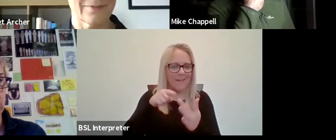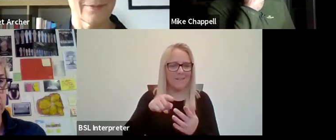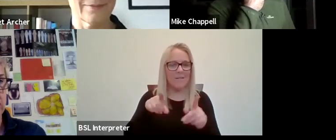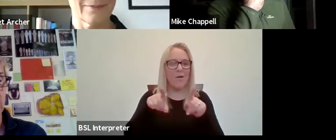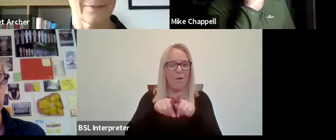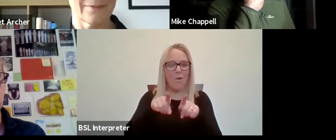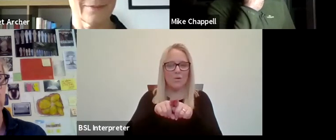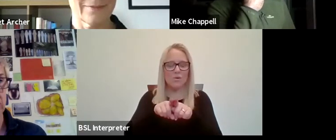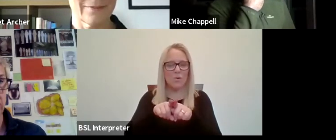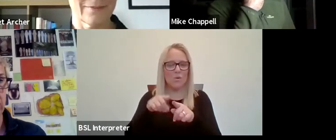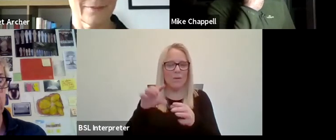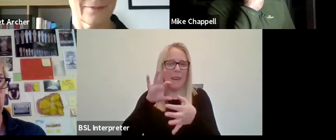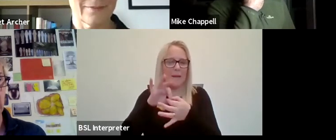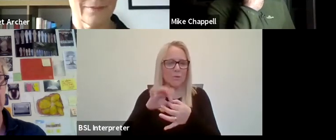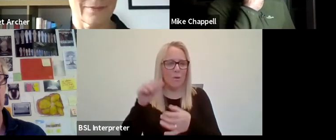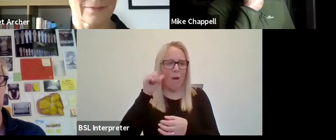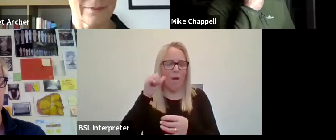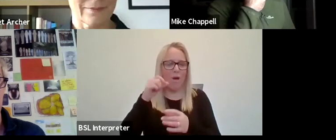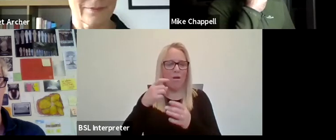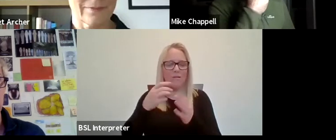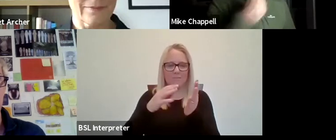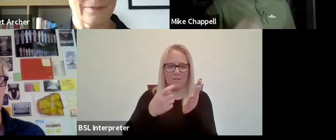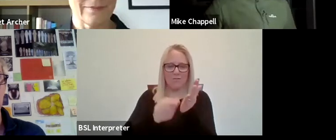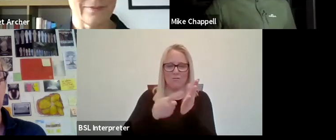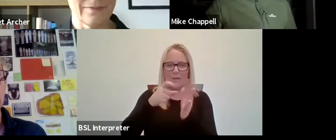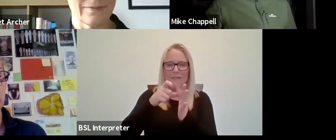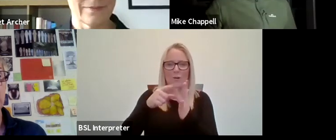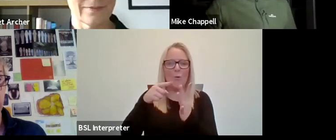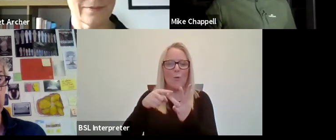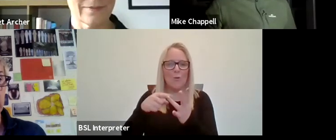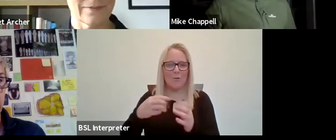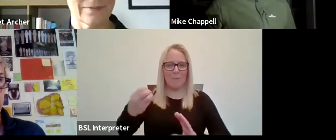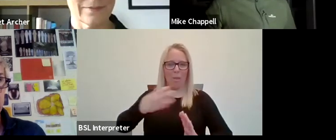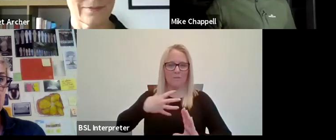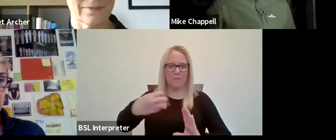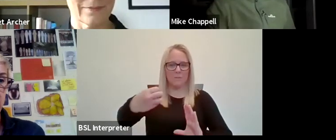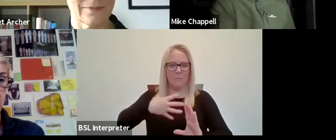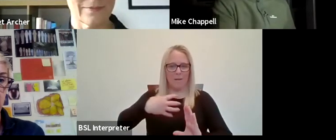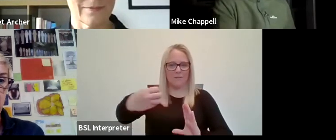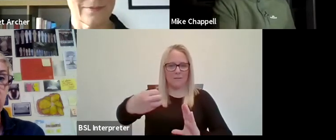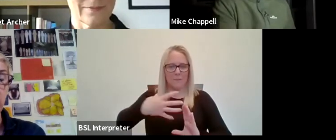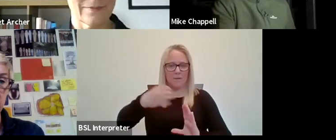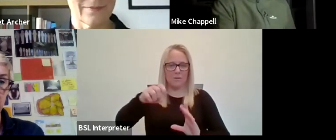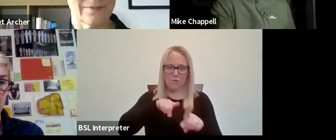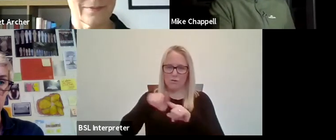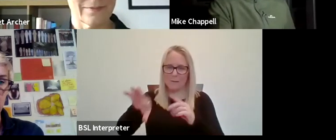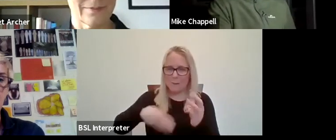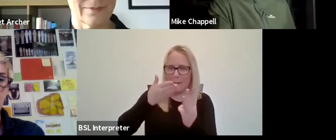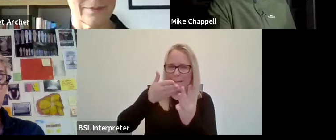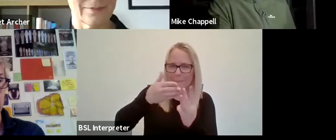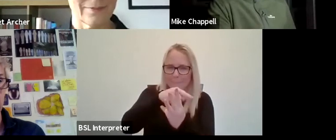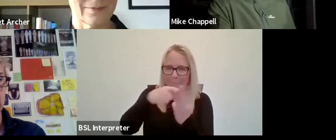in pulse motion, which fit with the relaxation time principle. So there were three pieces of movement were